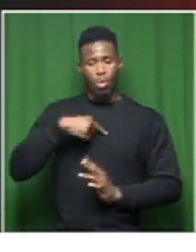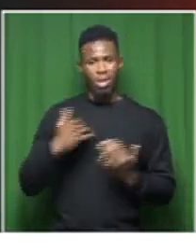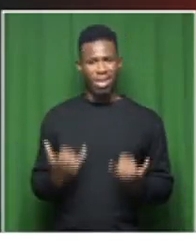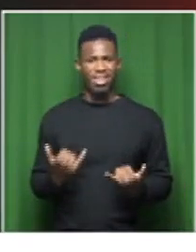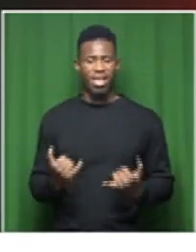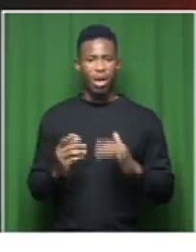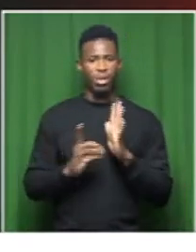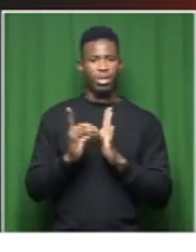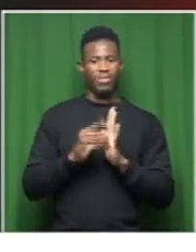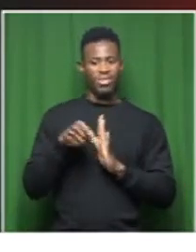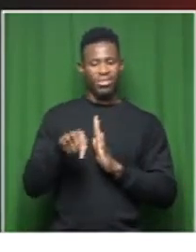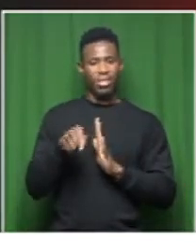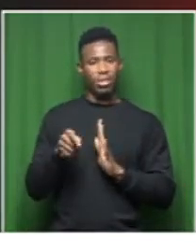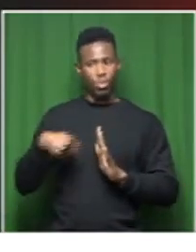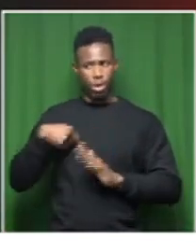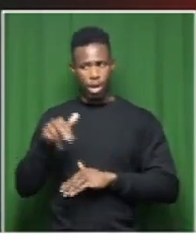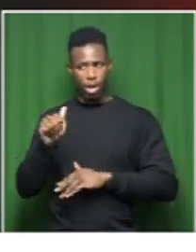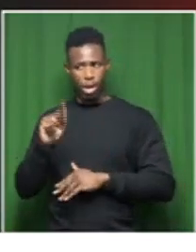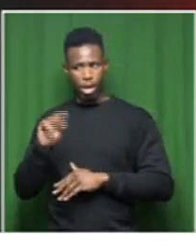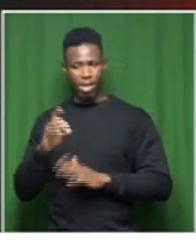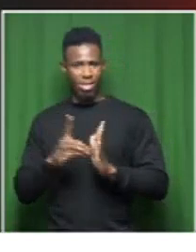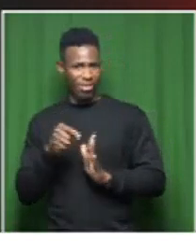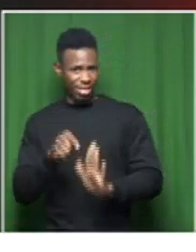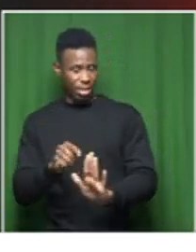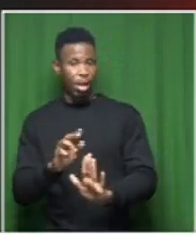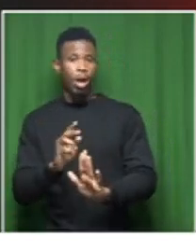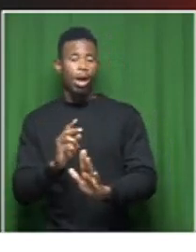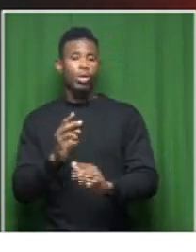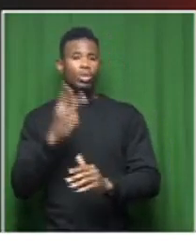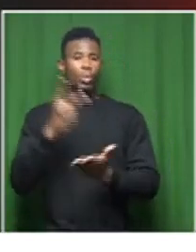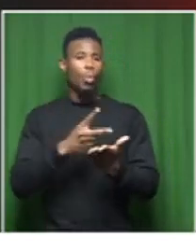this as ANC, 2 weeks ago,